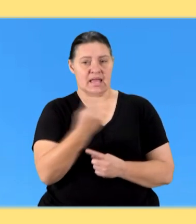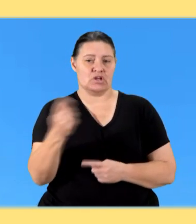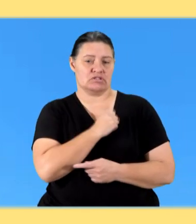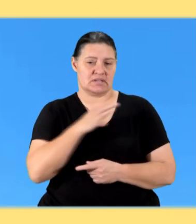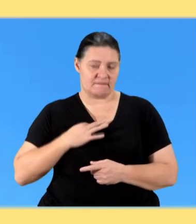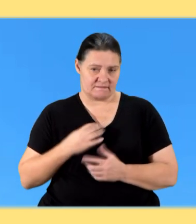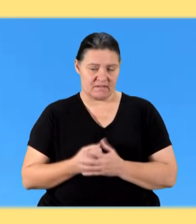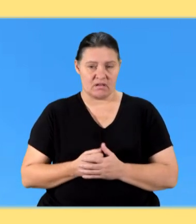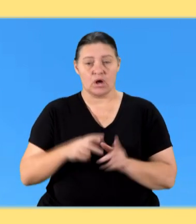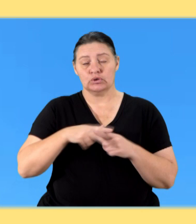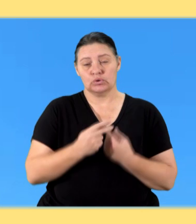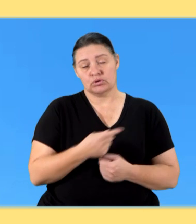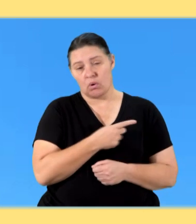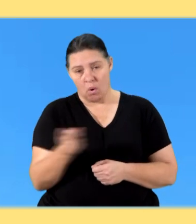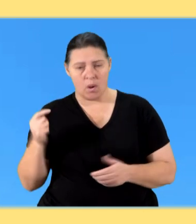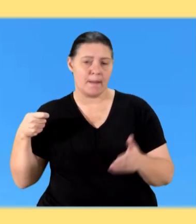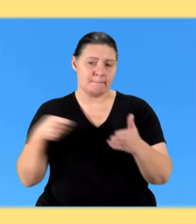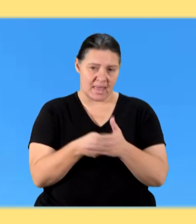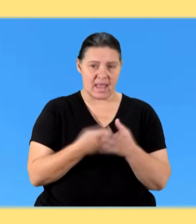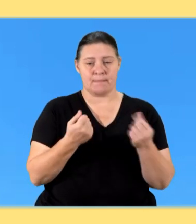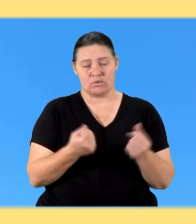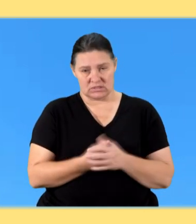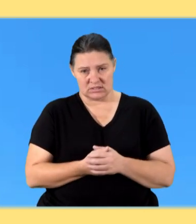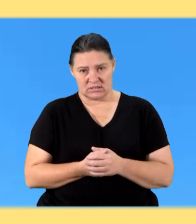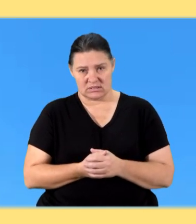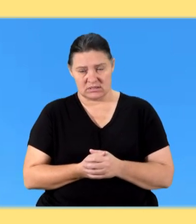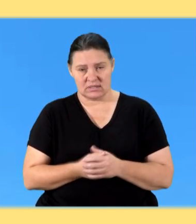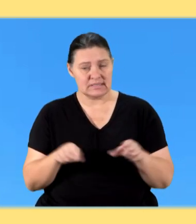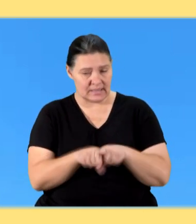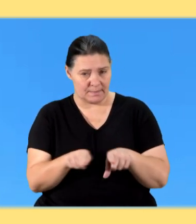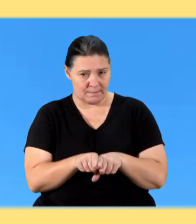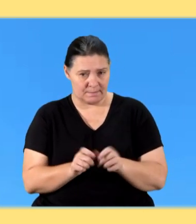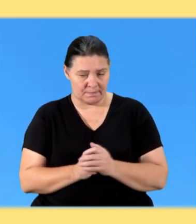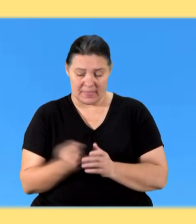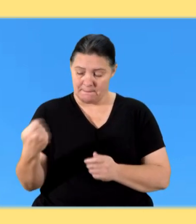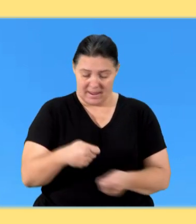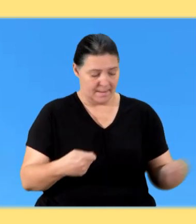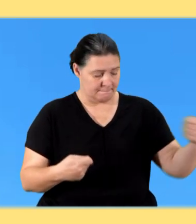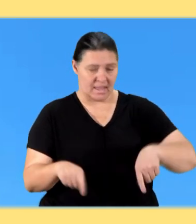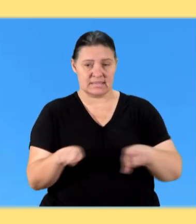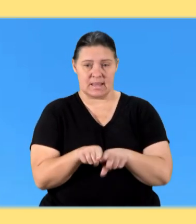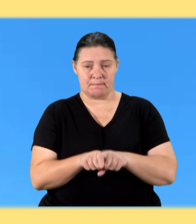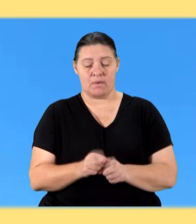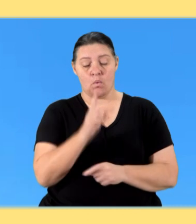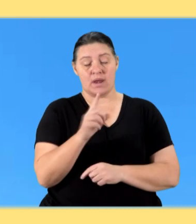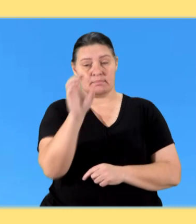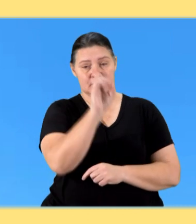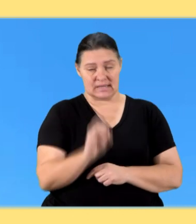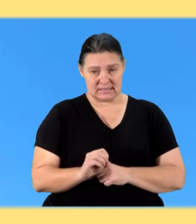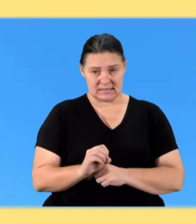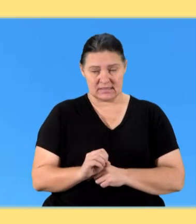each employee, and Tools and All pay the same amount rather. So I'll